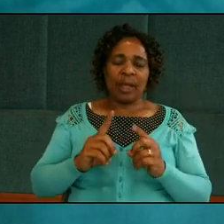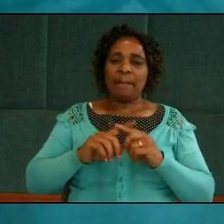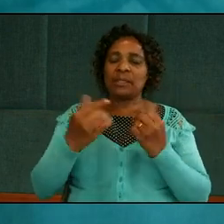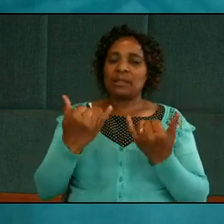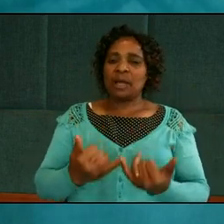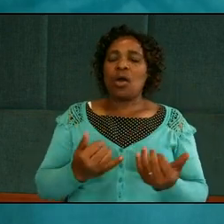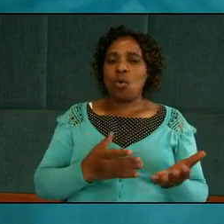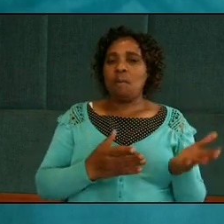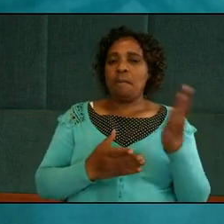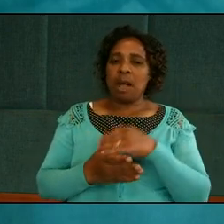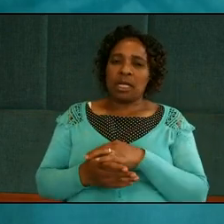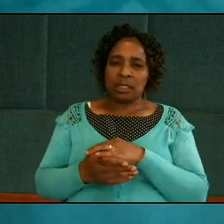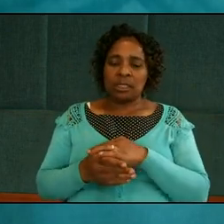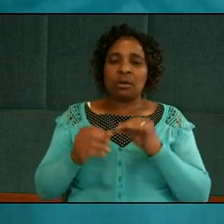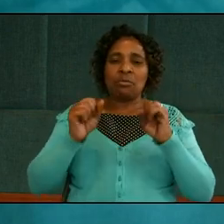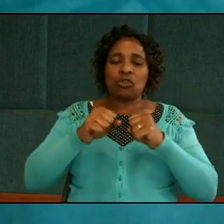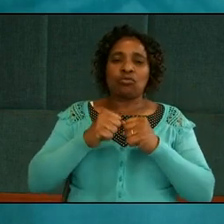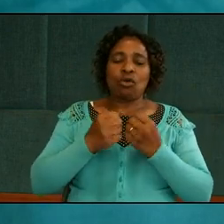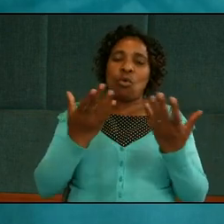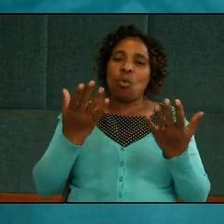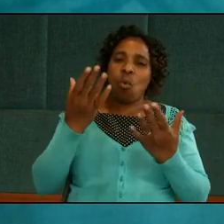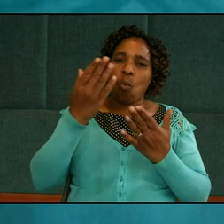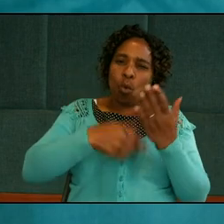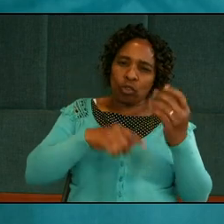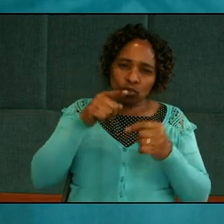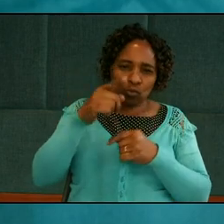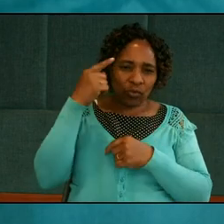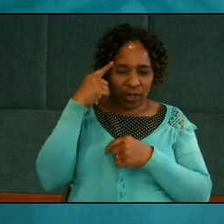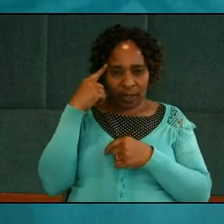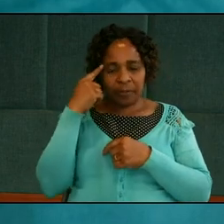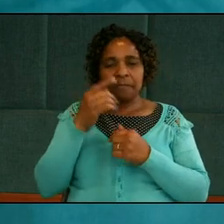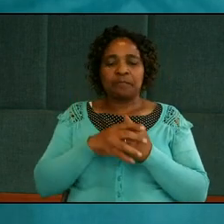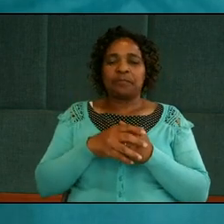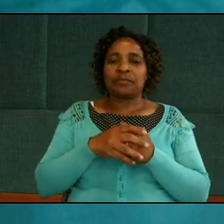quickly go to the flashlight section of the lesson.